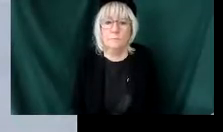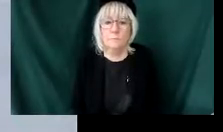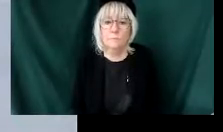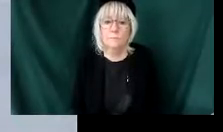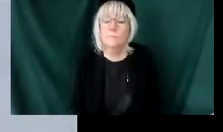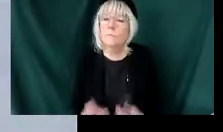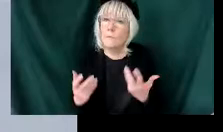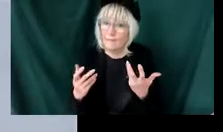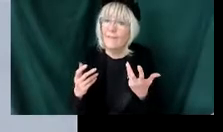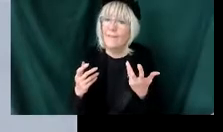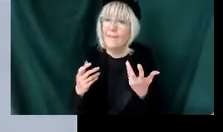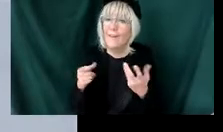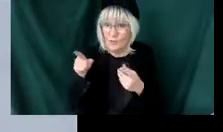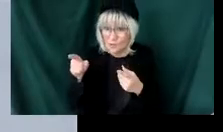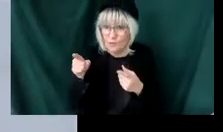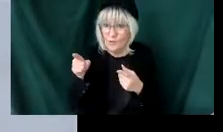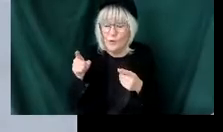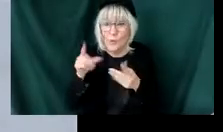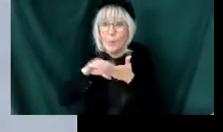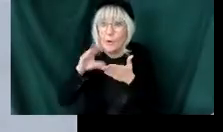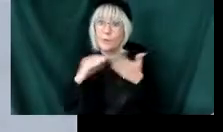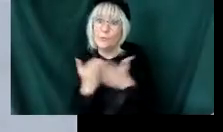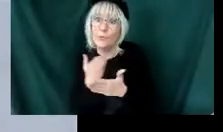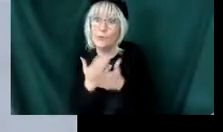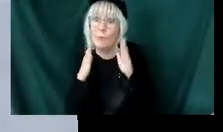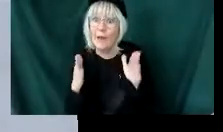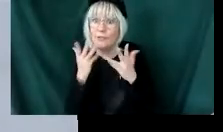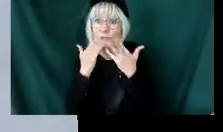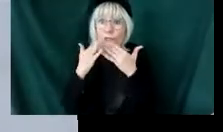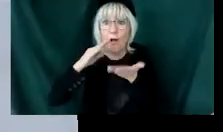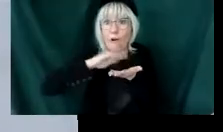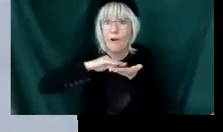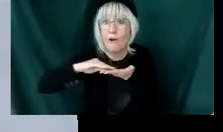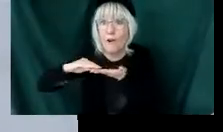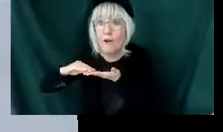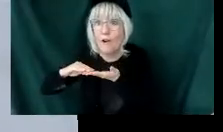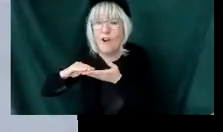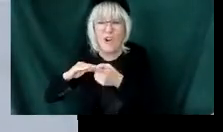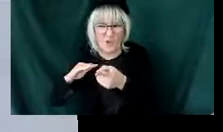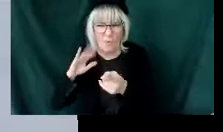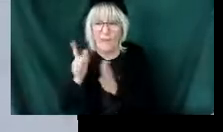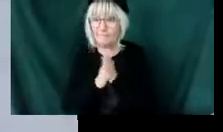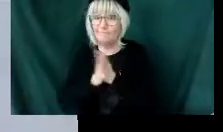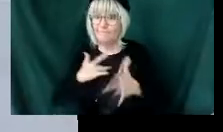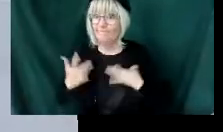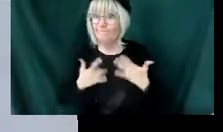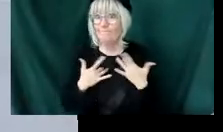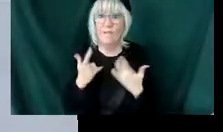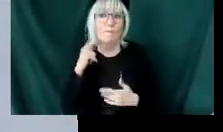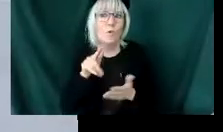Once you learn some better coloring techniques, it's going to put you in the mood to color.